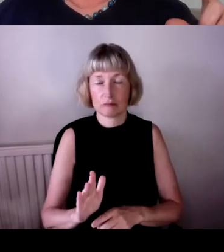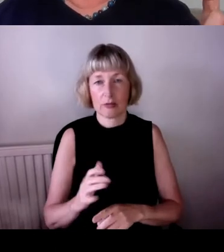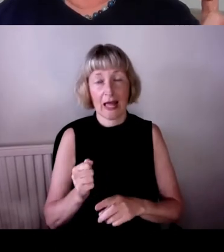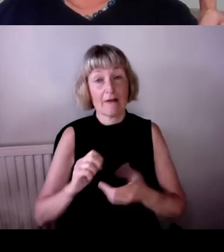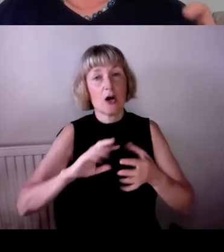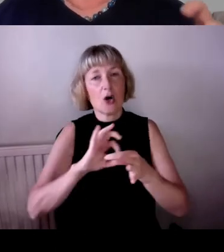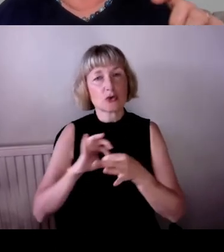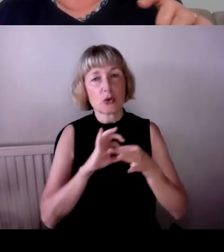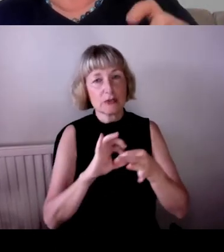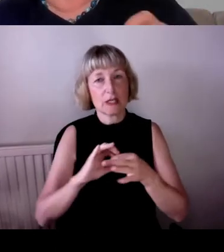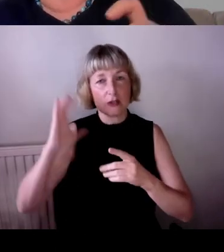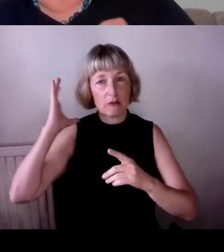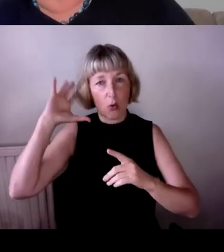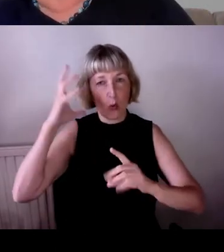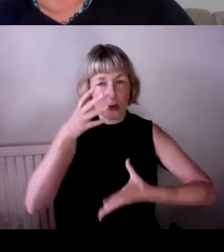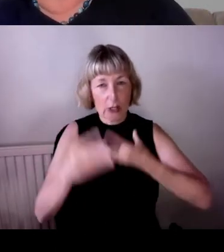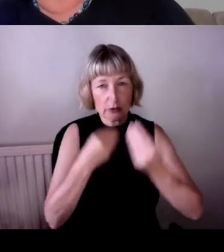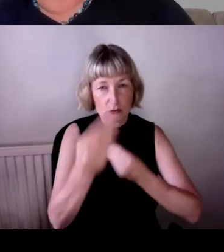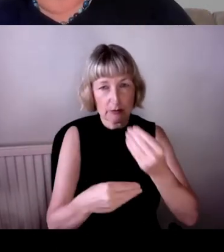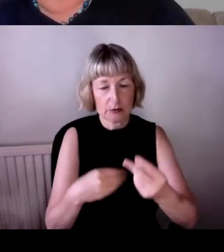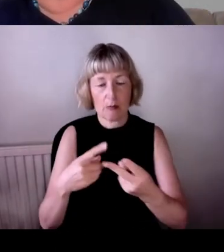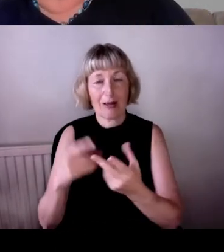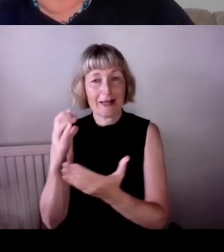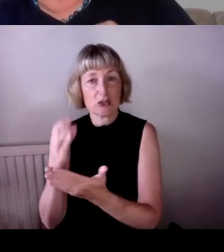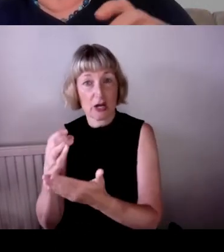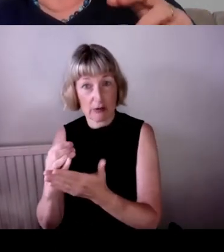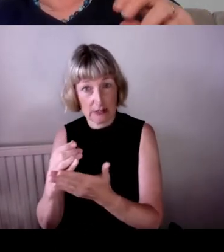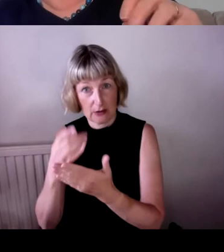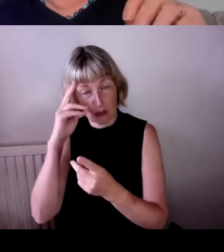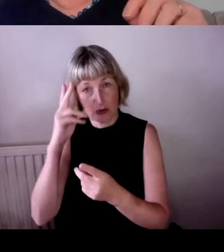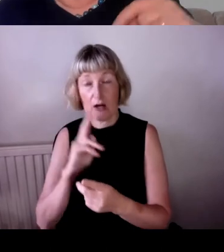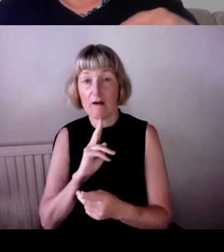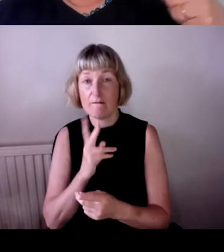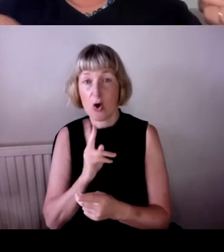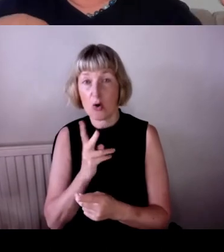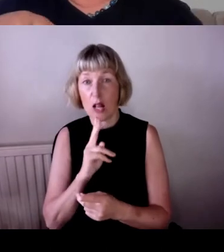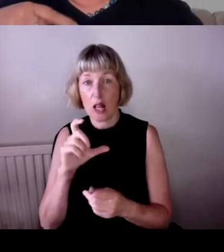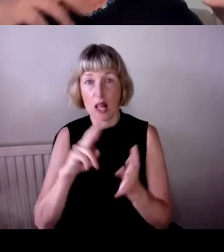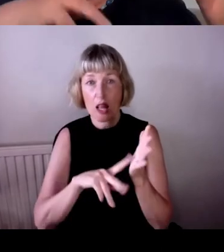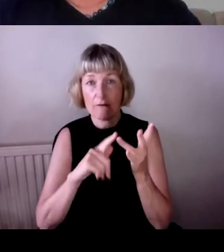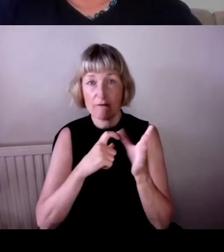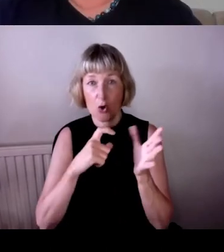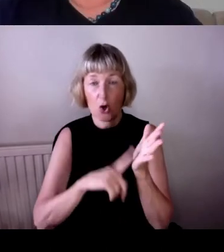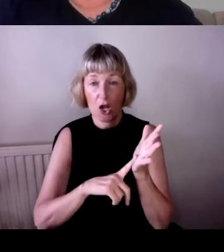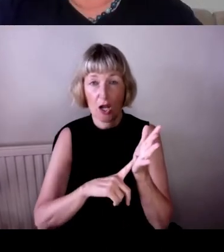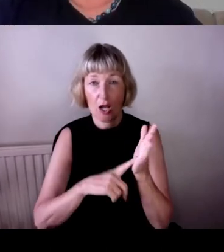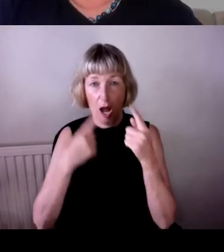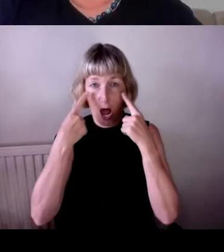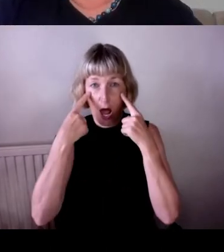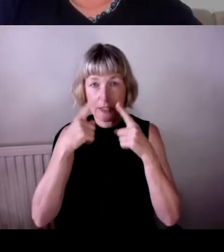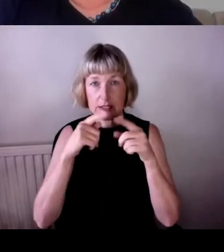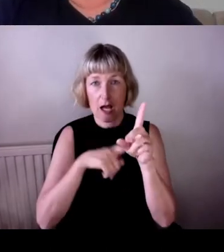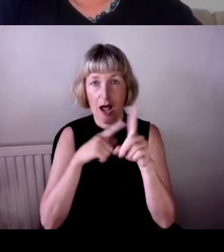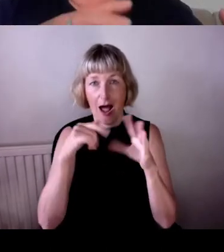and there is a company called Vocalize, a charity called Vocalize. And freelancers often belong to the